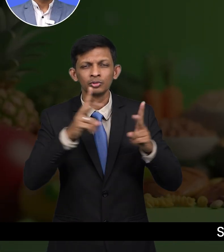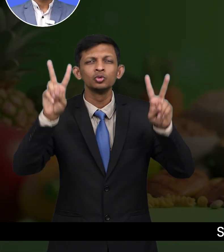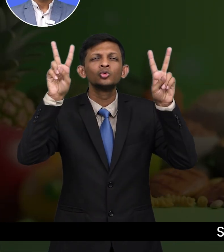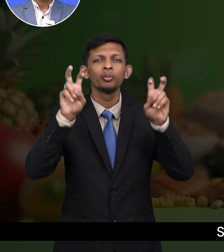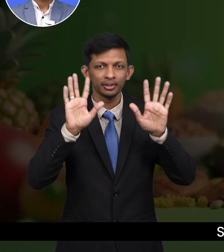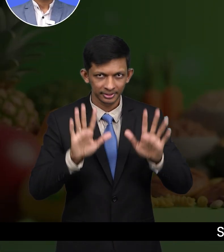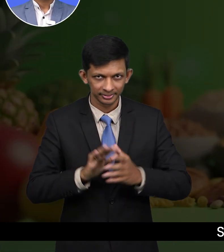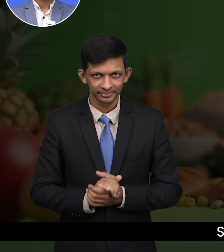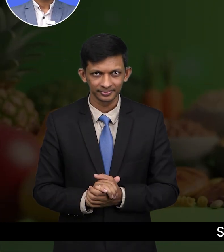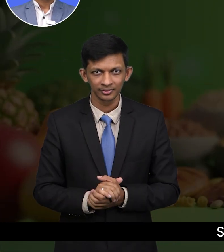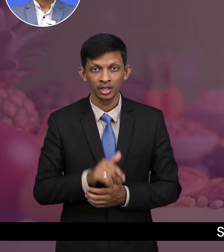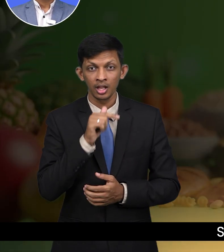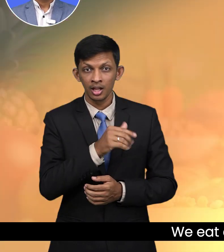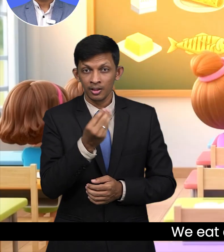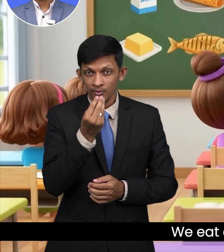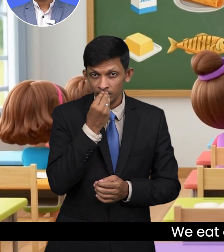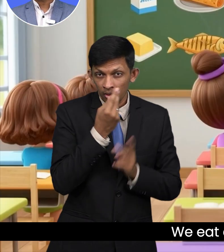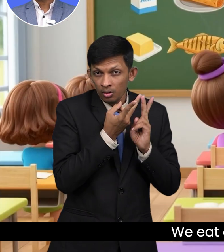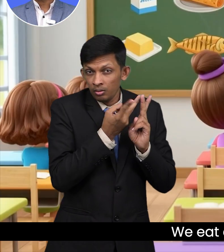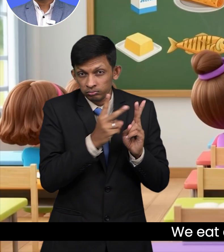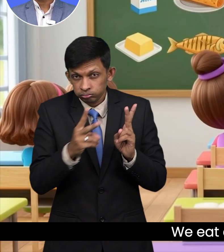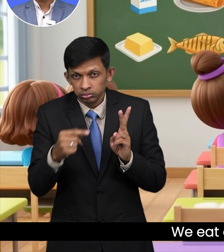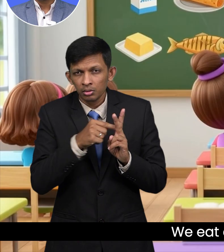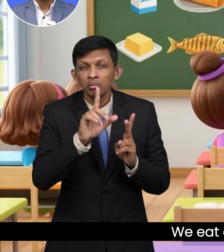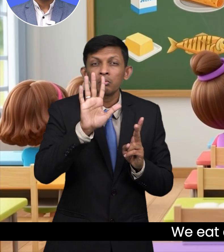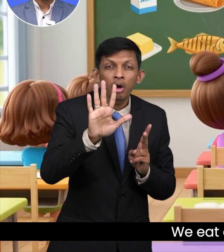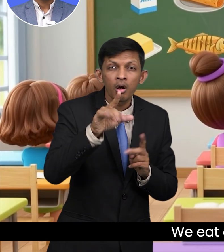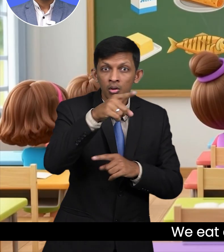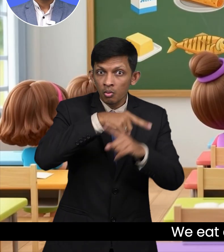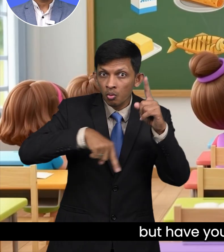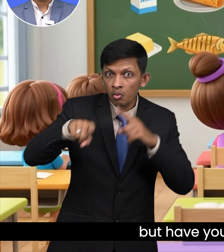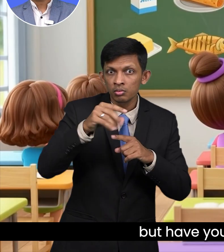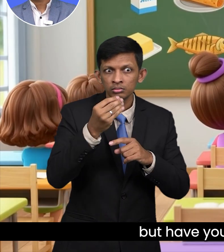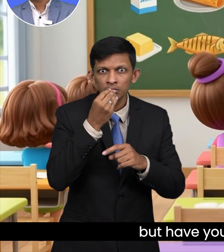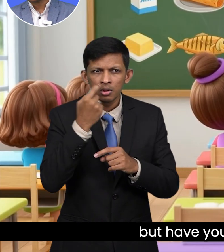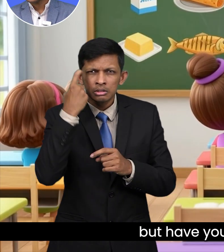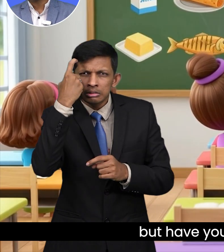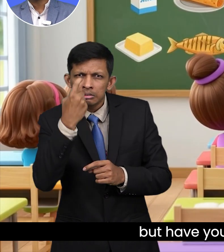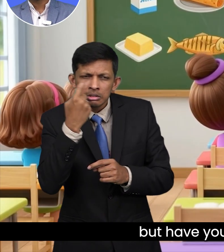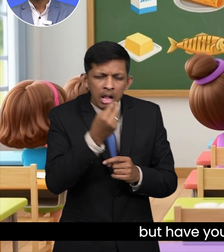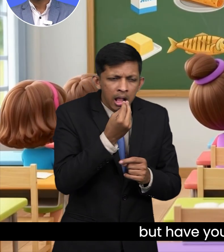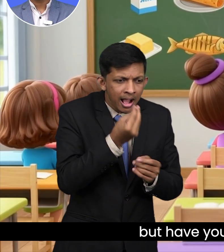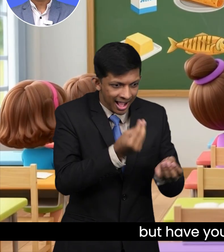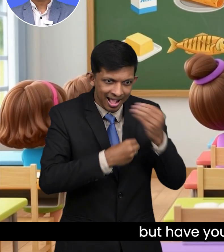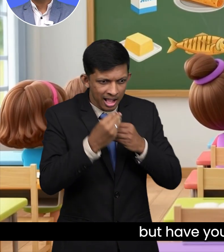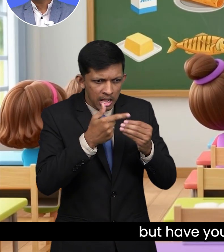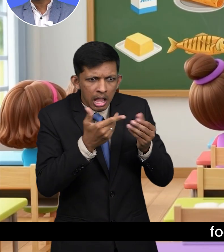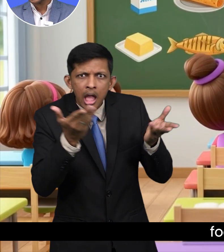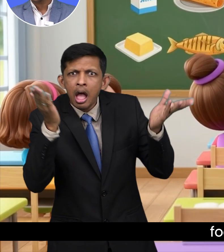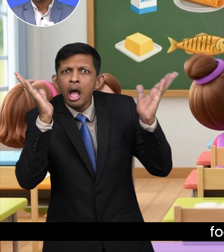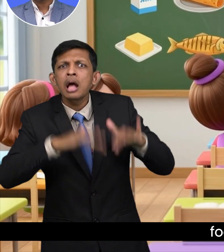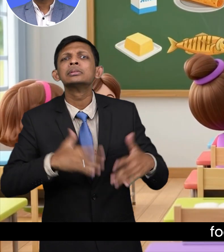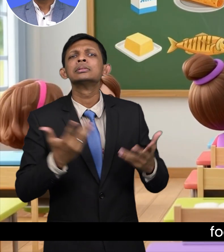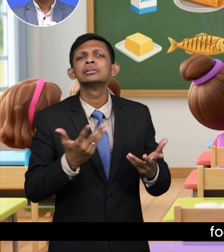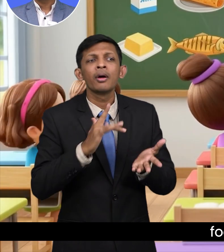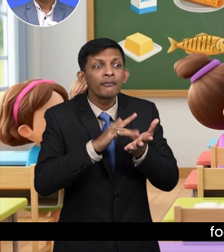Sources of food. We eat different kinds of food, but have you ever wondered where our food